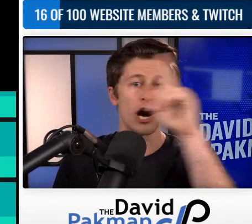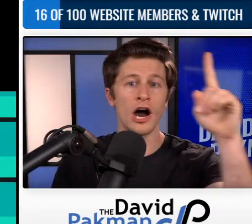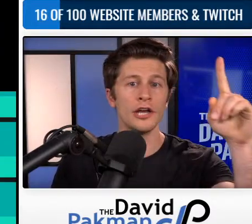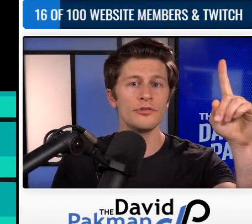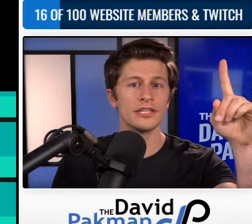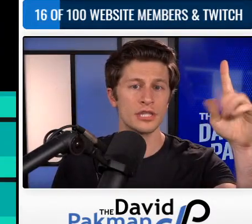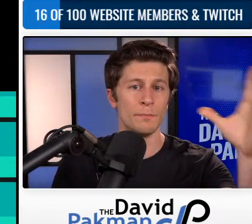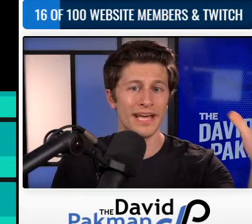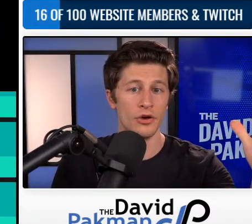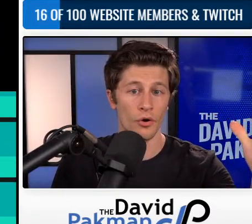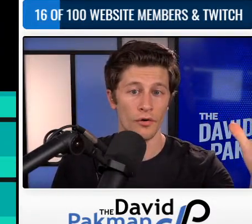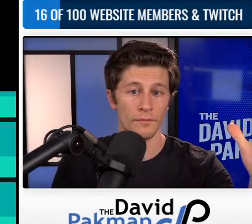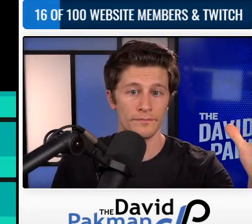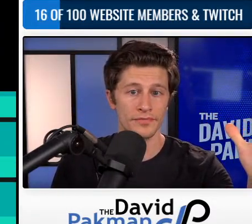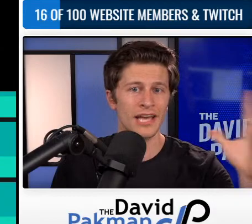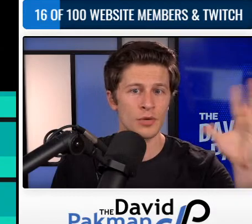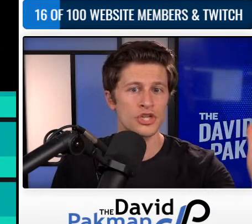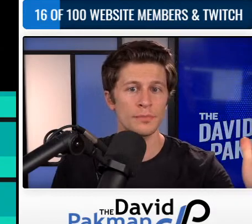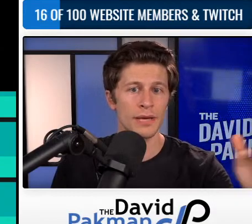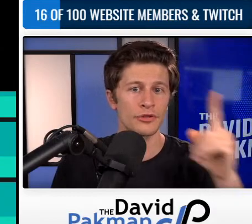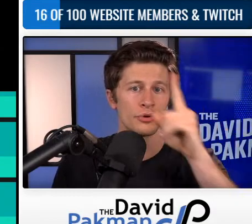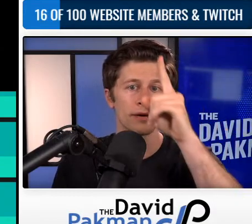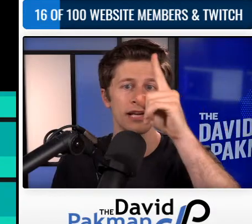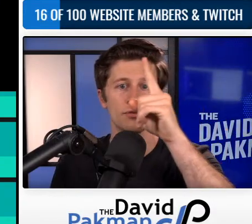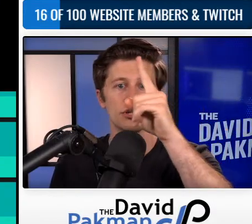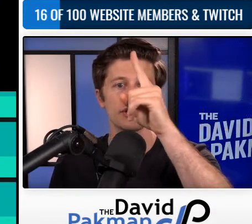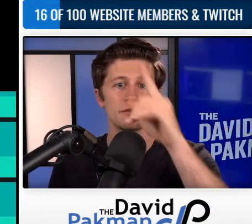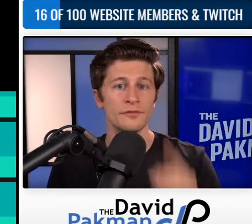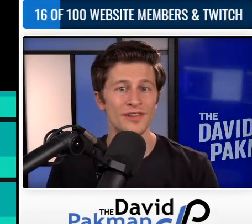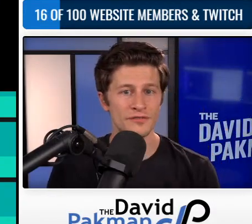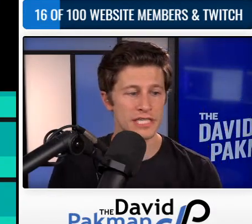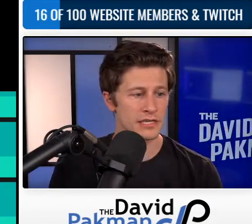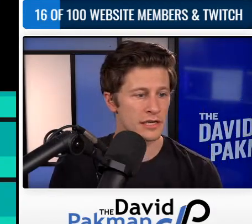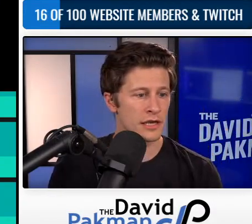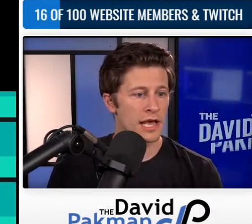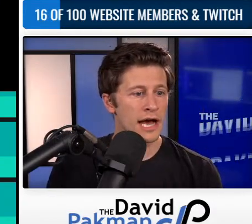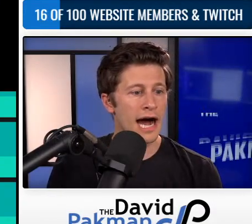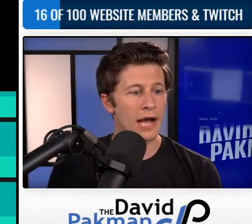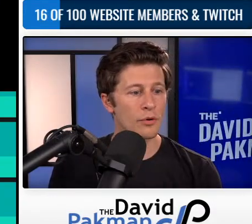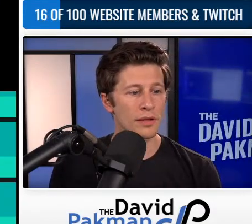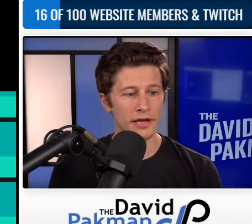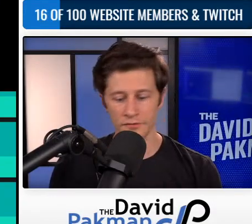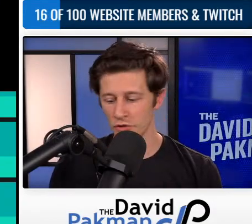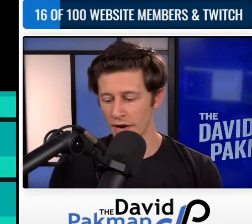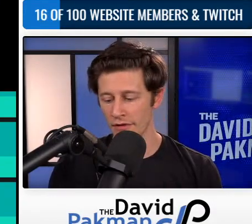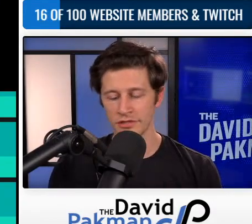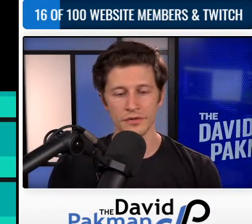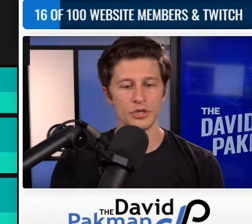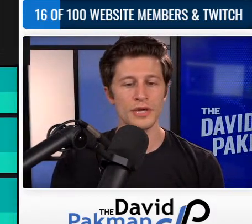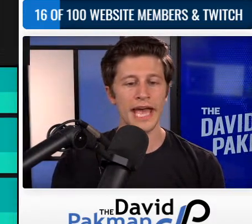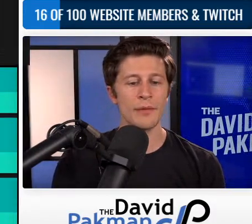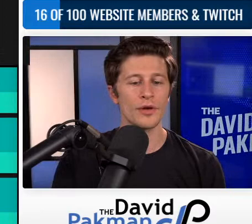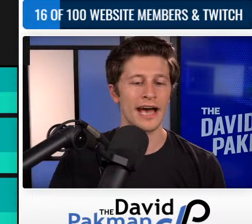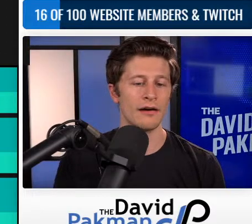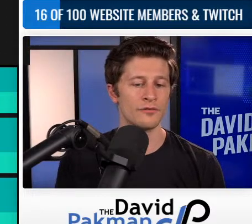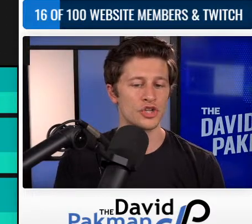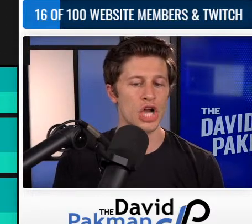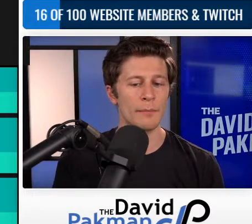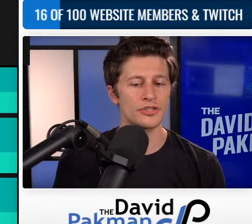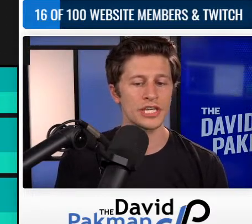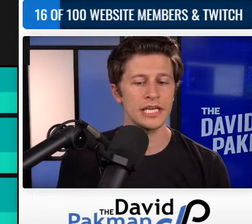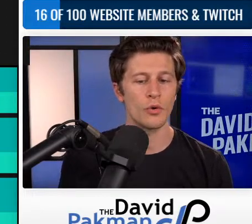50, 100 is the big goal, and we should be able to do it. But if we just get to 50, I will play a few rounds of a new game we